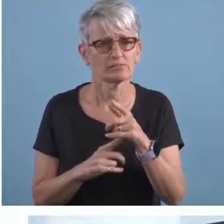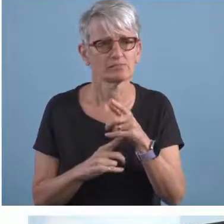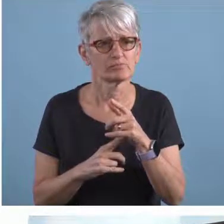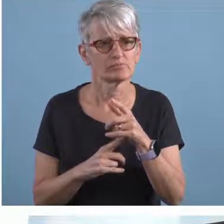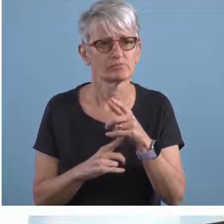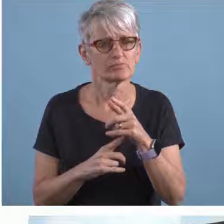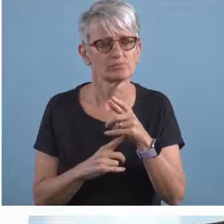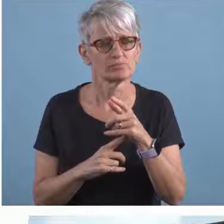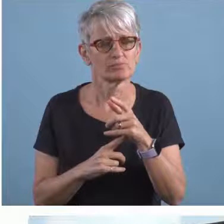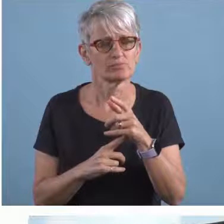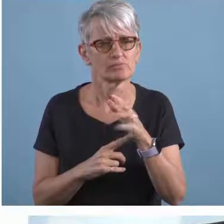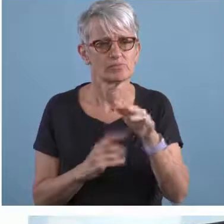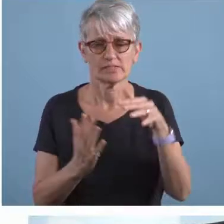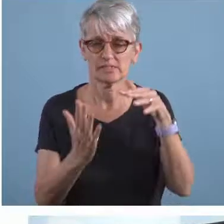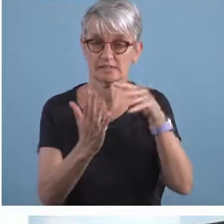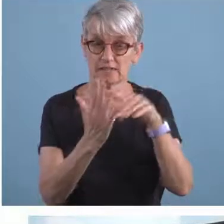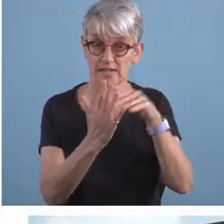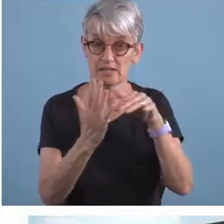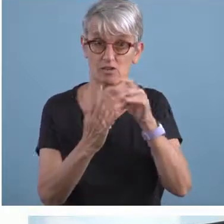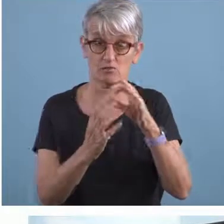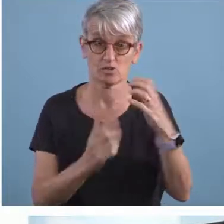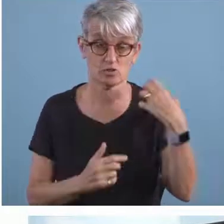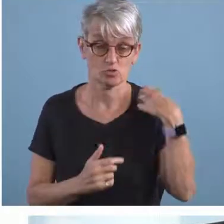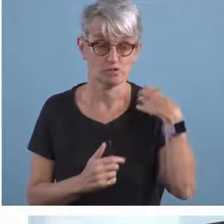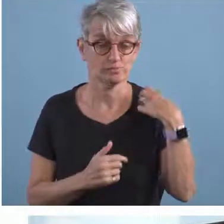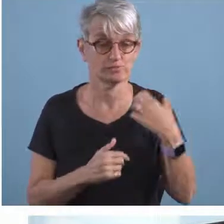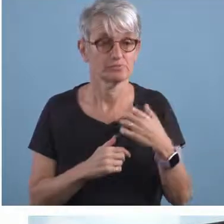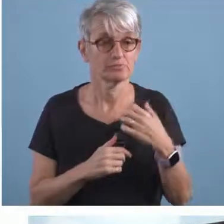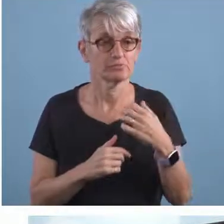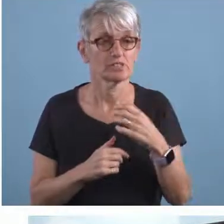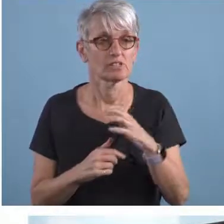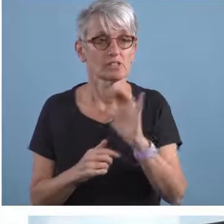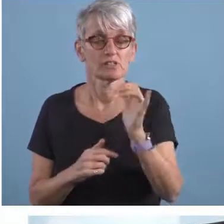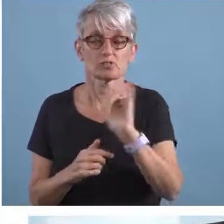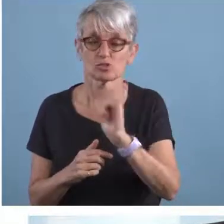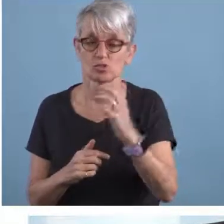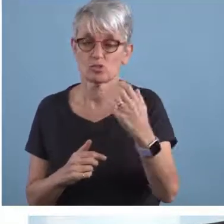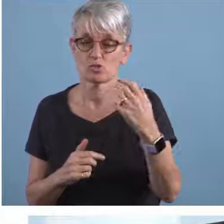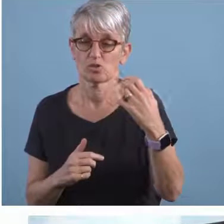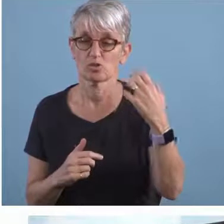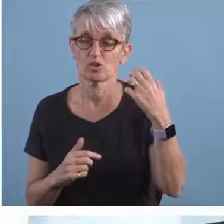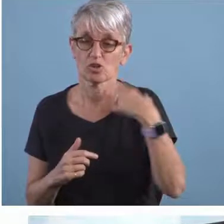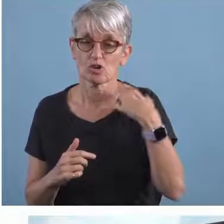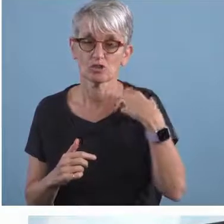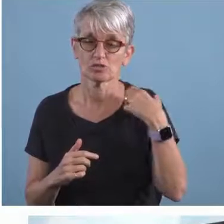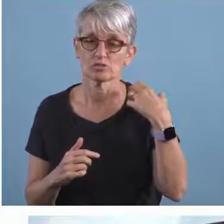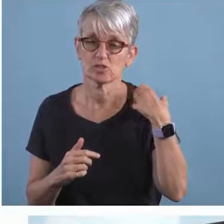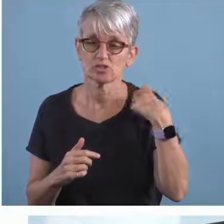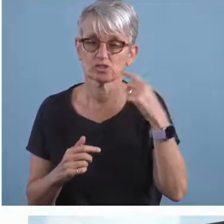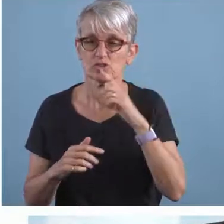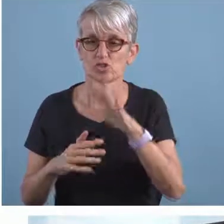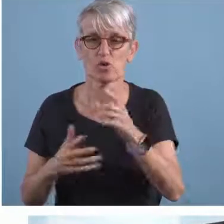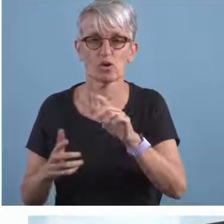our study of coaching. And coaching, as I mentioned earlier, also applies to your consultative